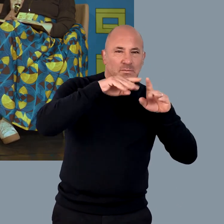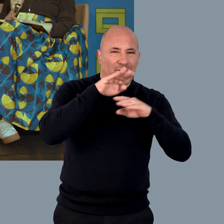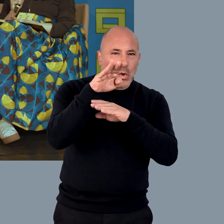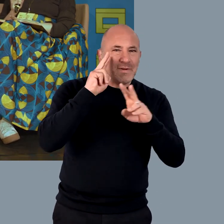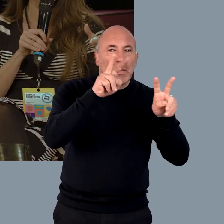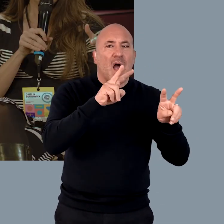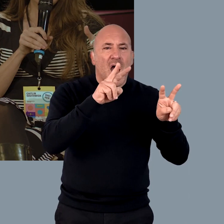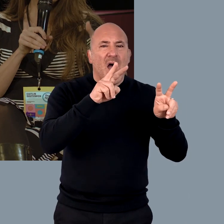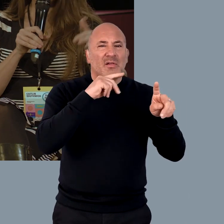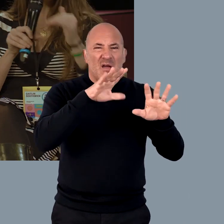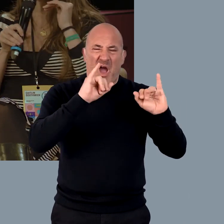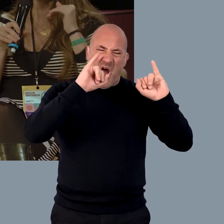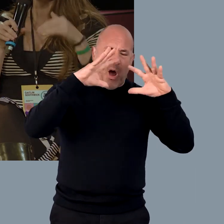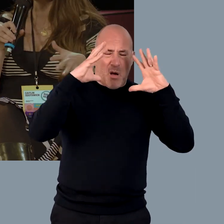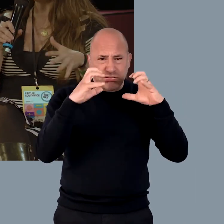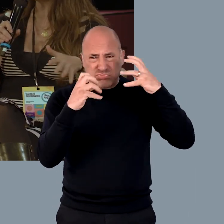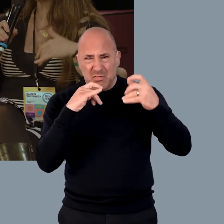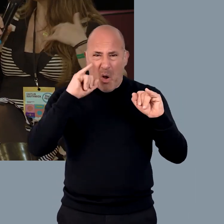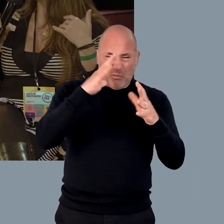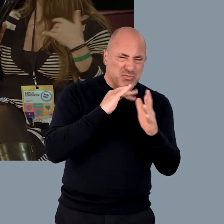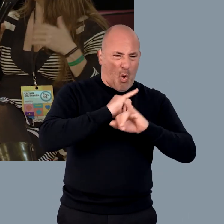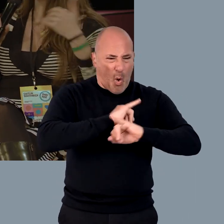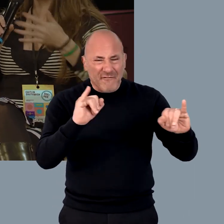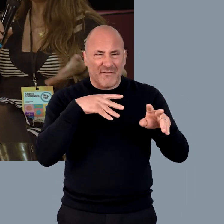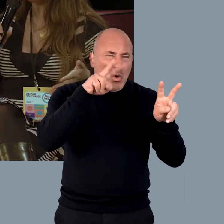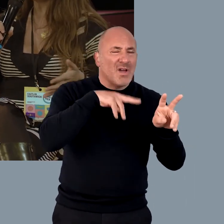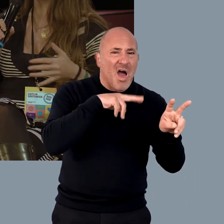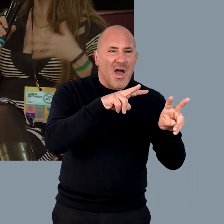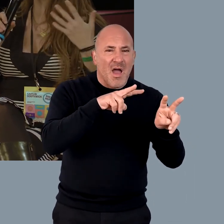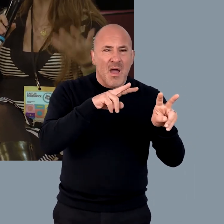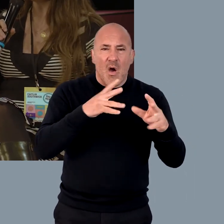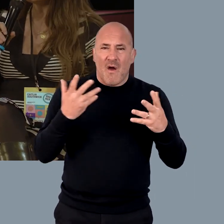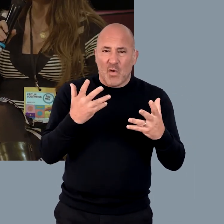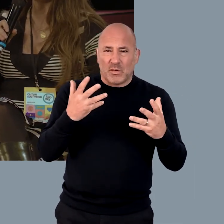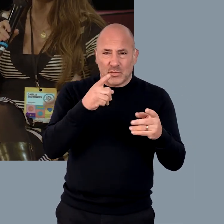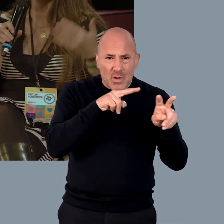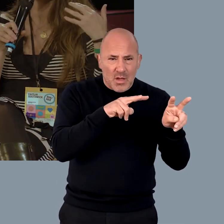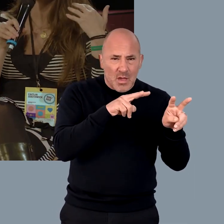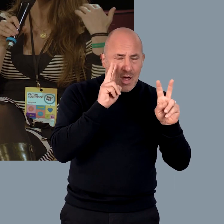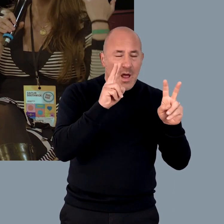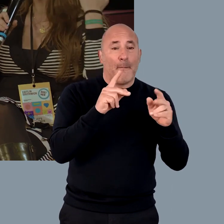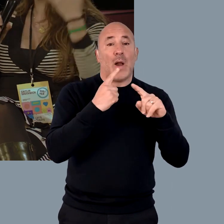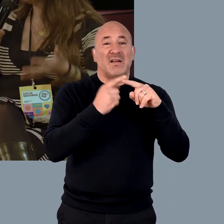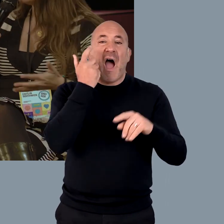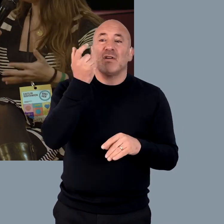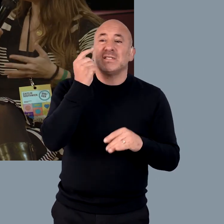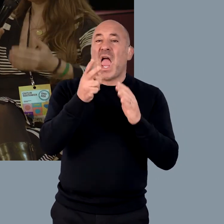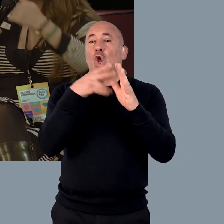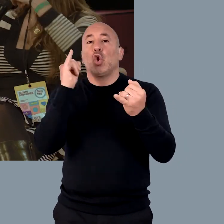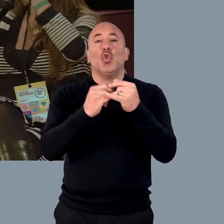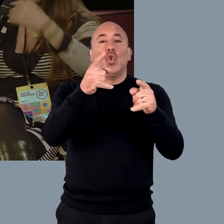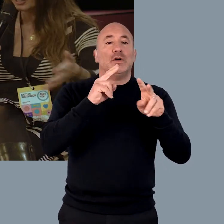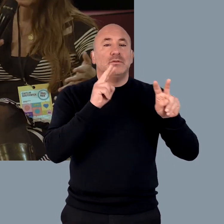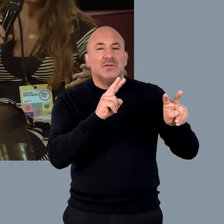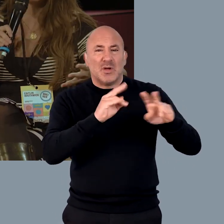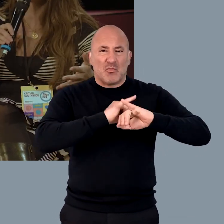kind of dystopian and it always looks really bleak. And of course, you combine that with what we see on the news every day and the impending crises